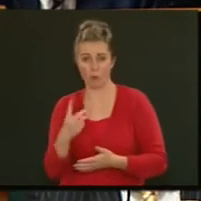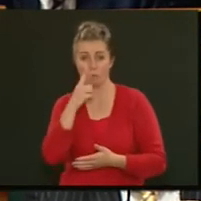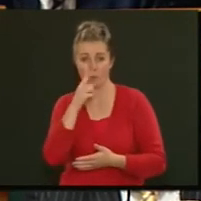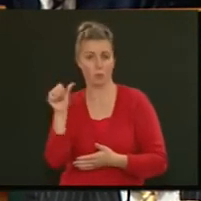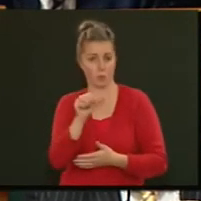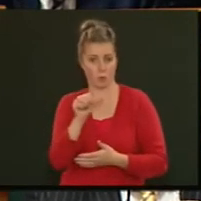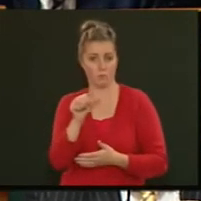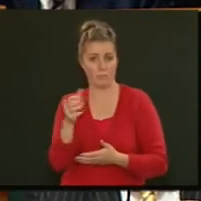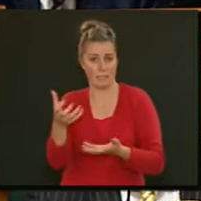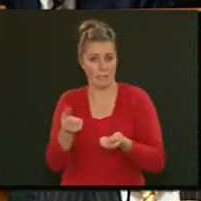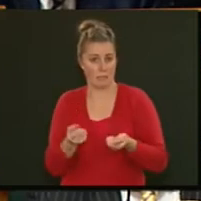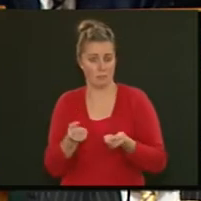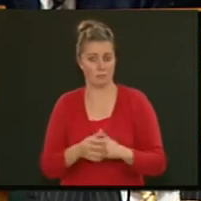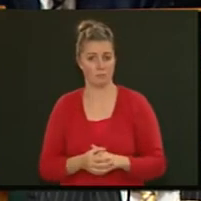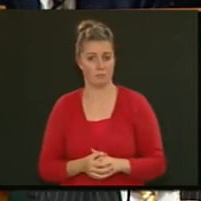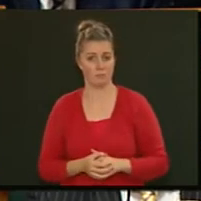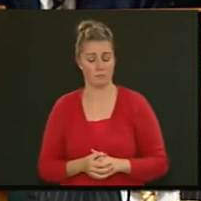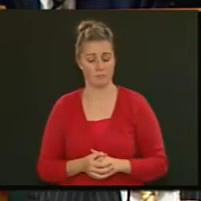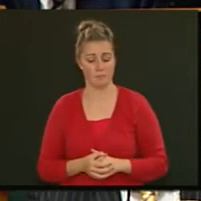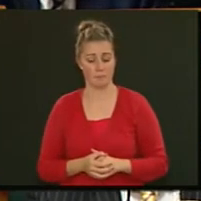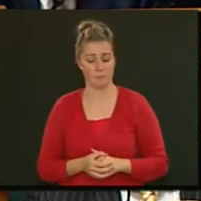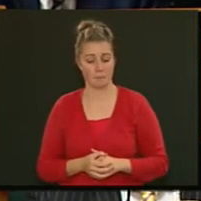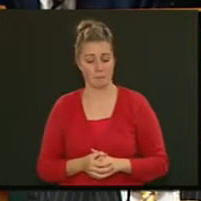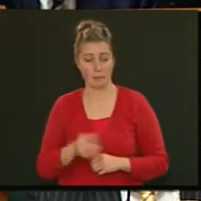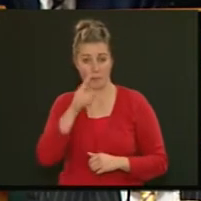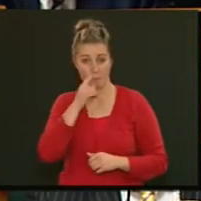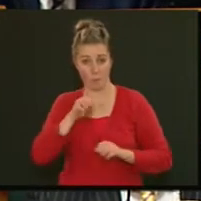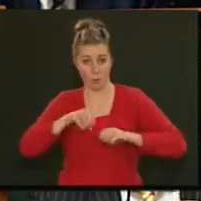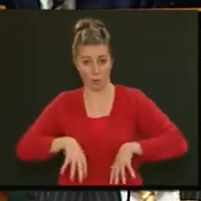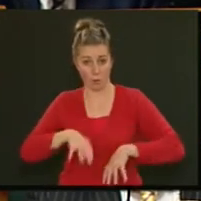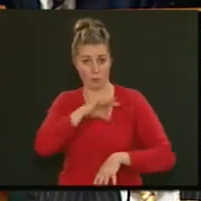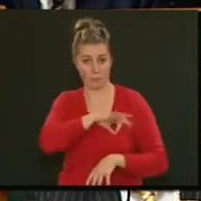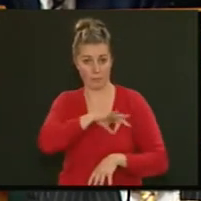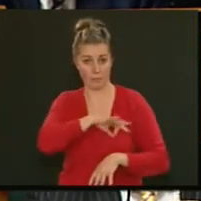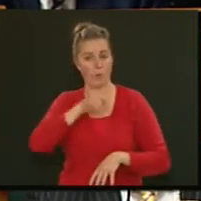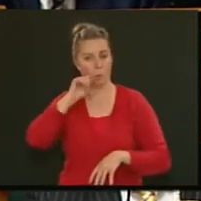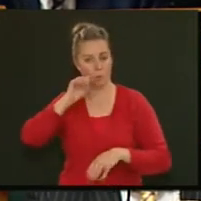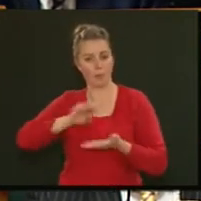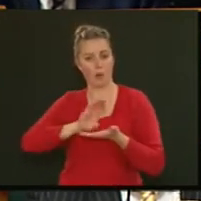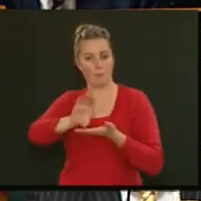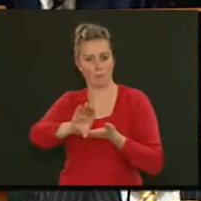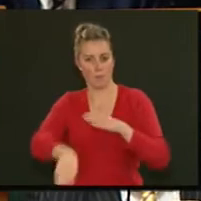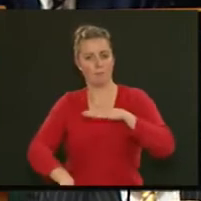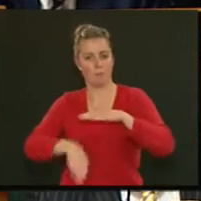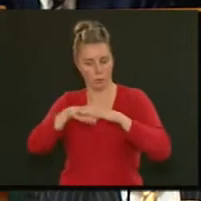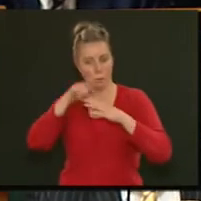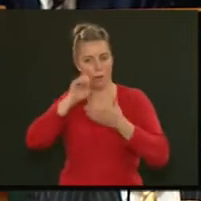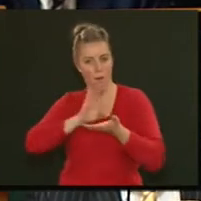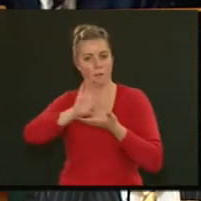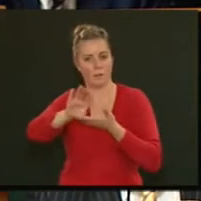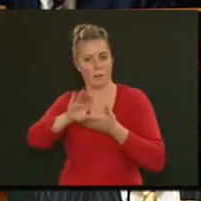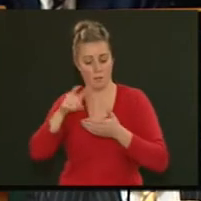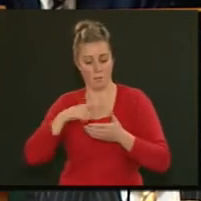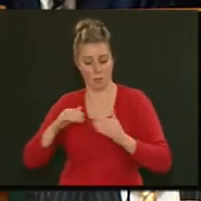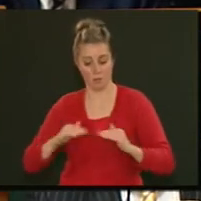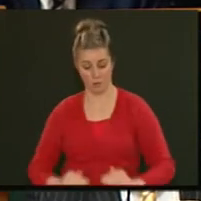recipients during the tax year. People who lose this credit will be compensated in full by the lifting of the